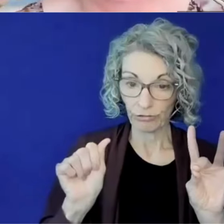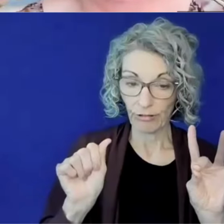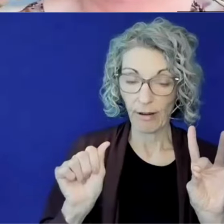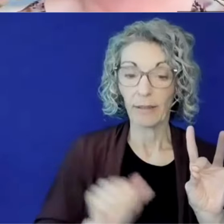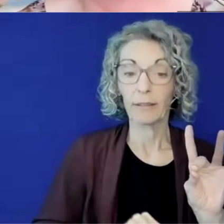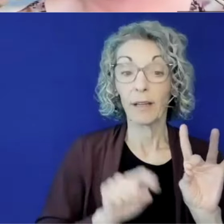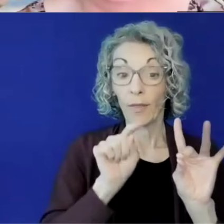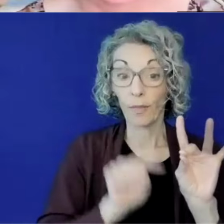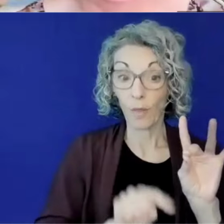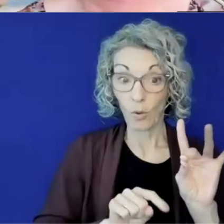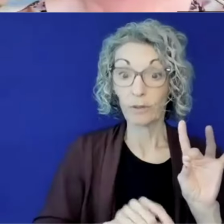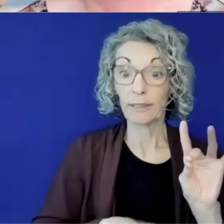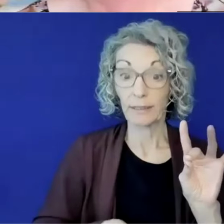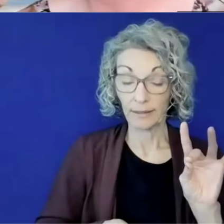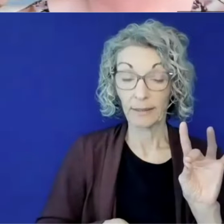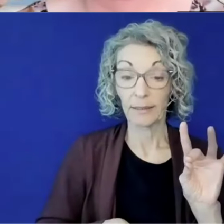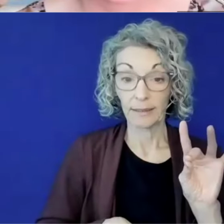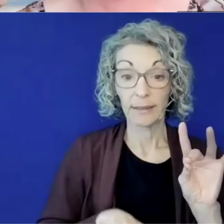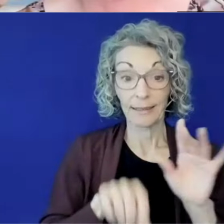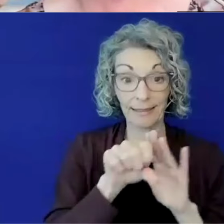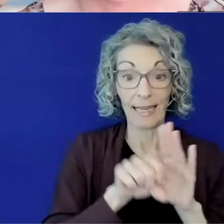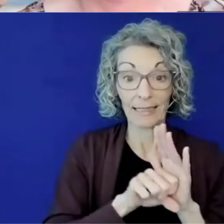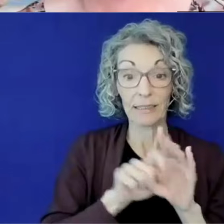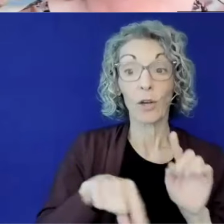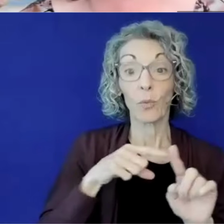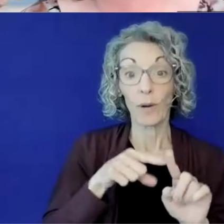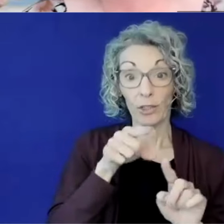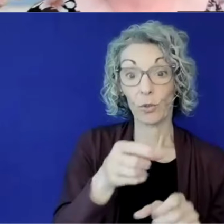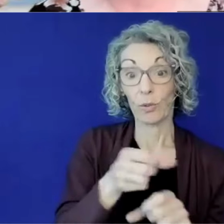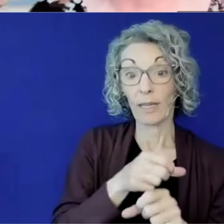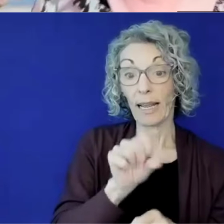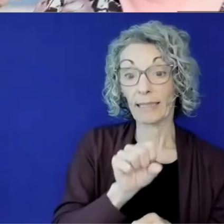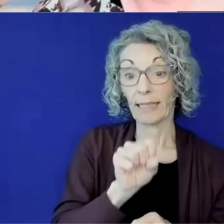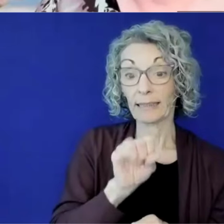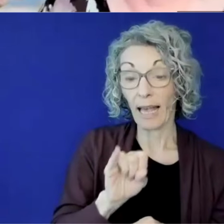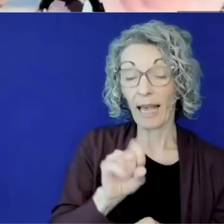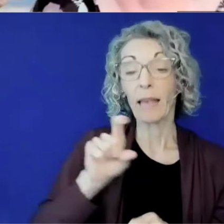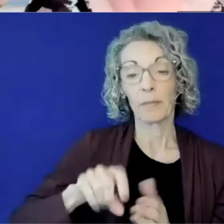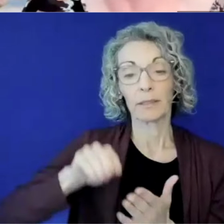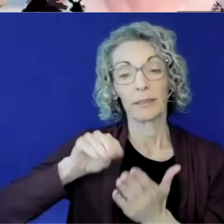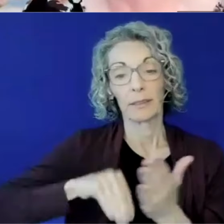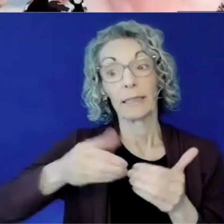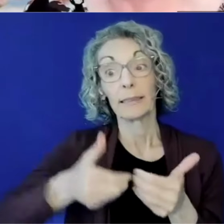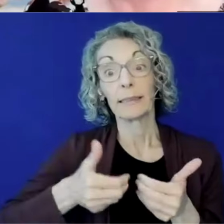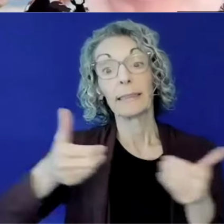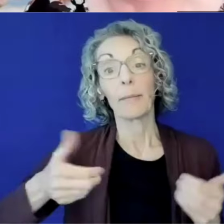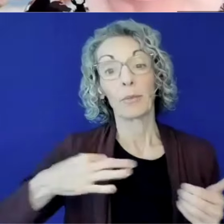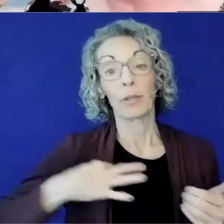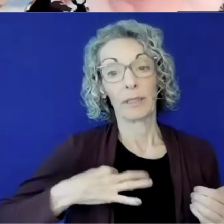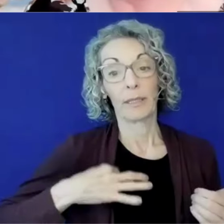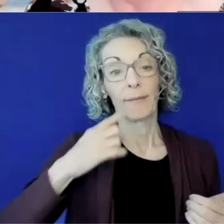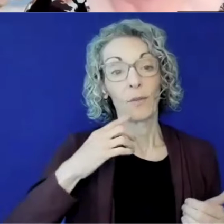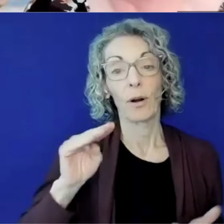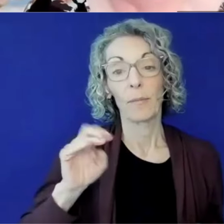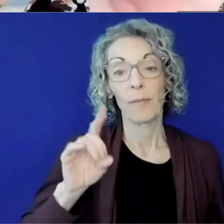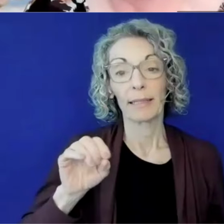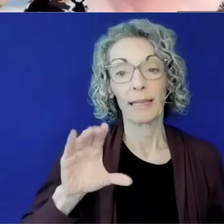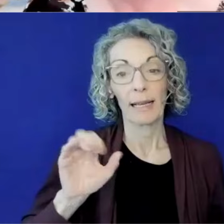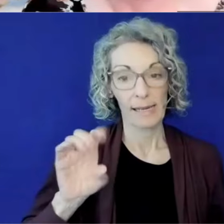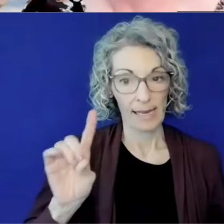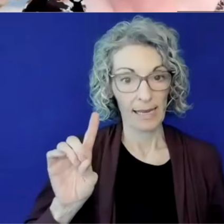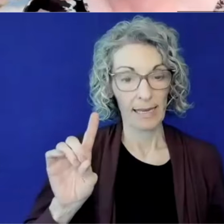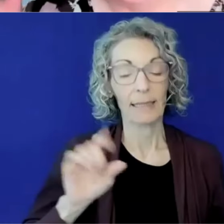Dakota, or Virginia, when you get SSI, you have to do a separate application for Medicaid,